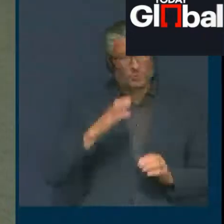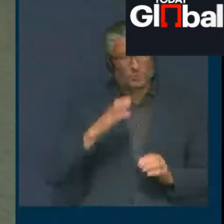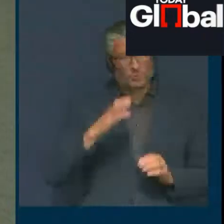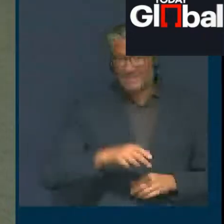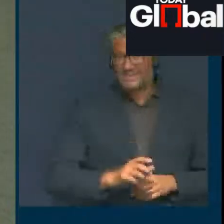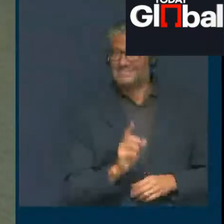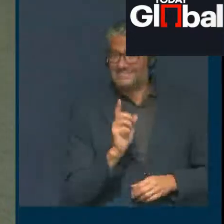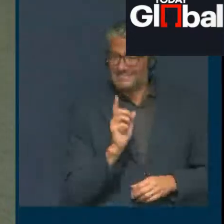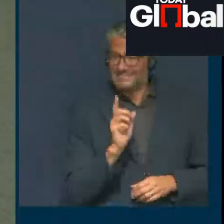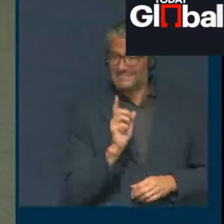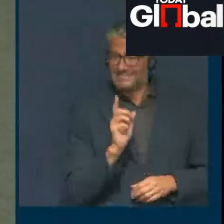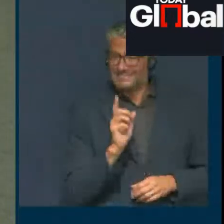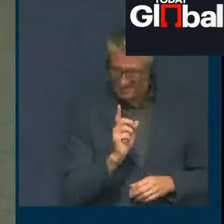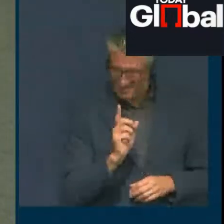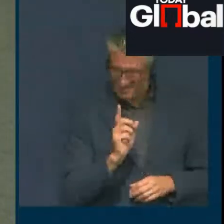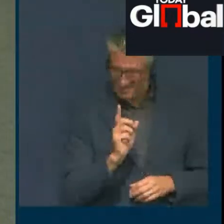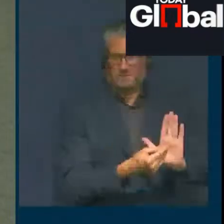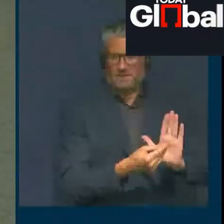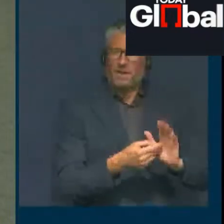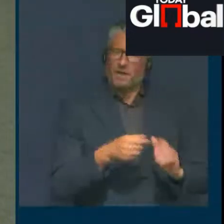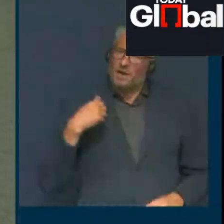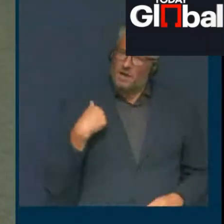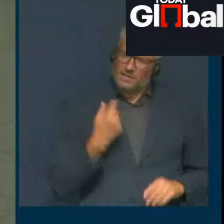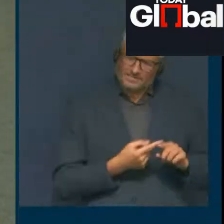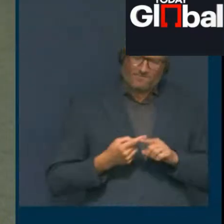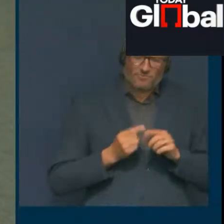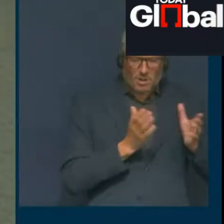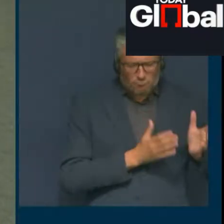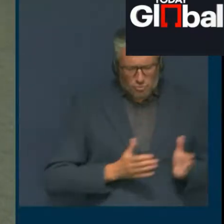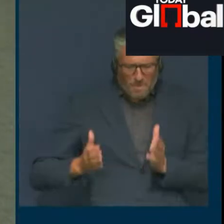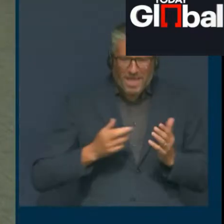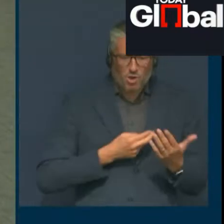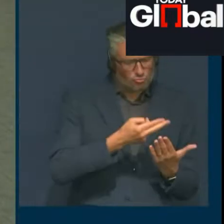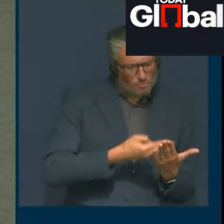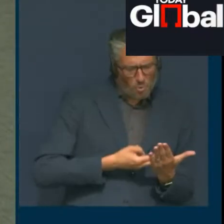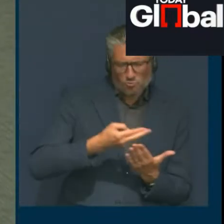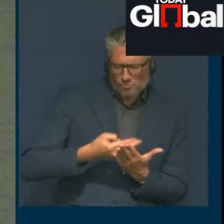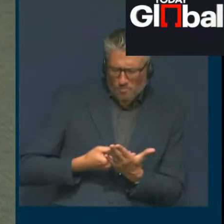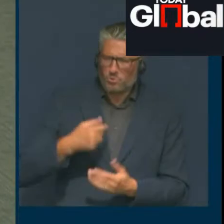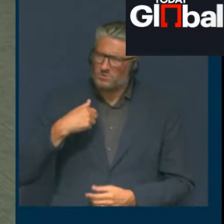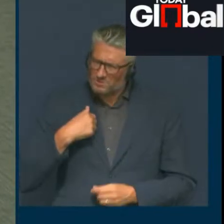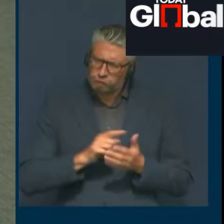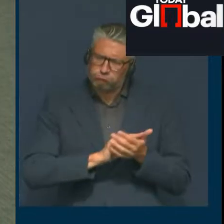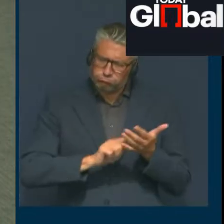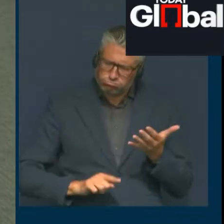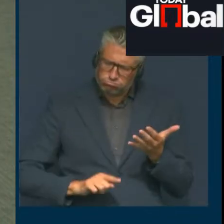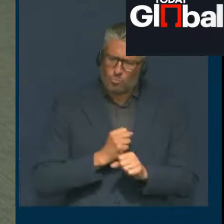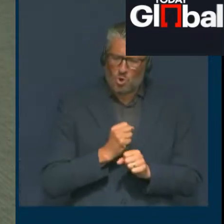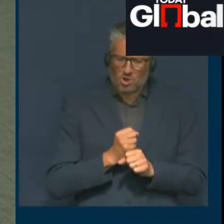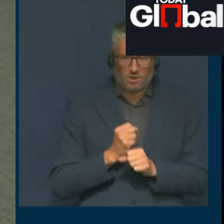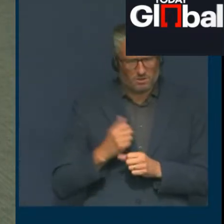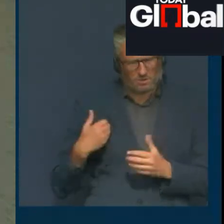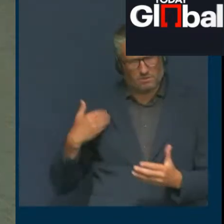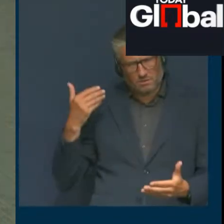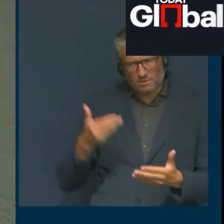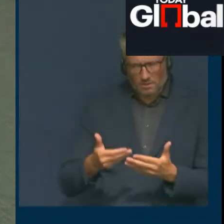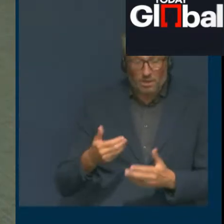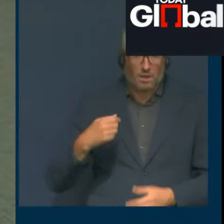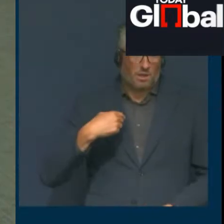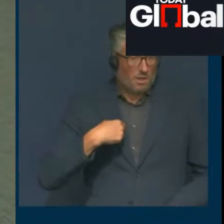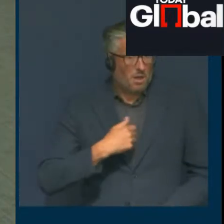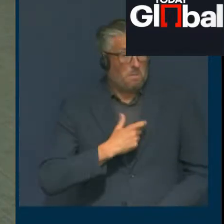preparation of relevant reports. All these efforts and all these engagements, including my